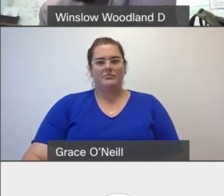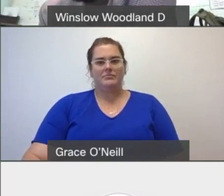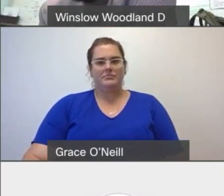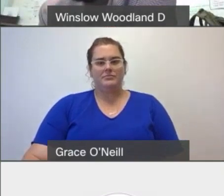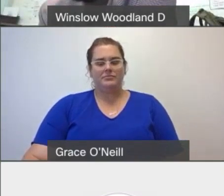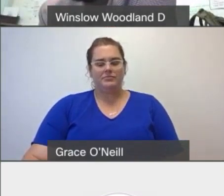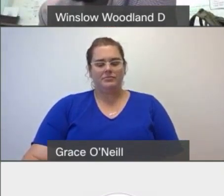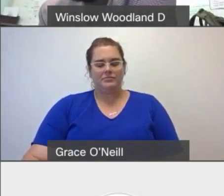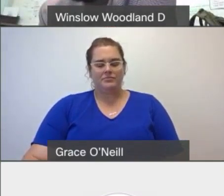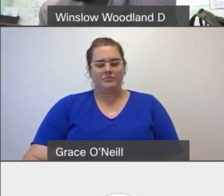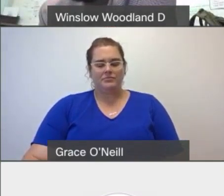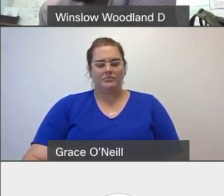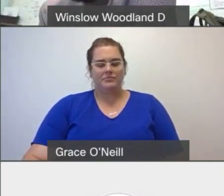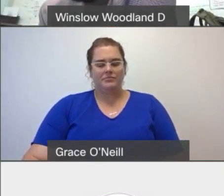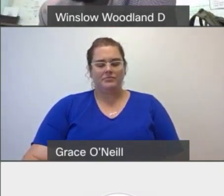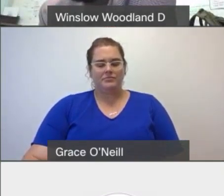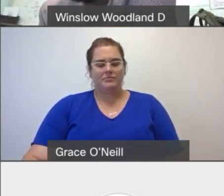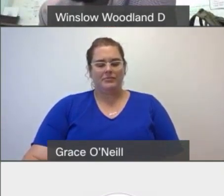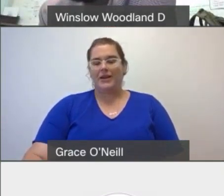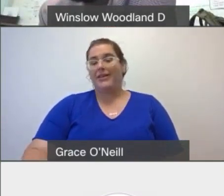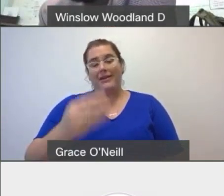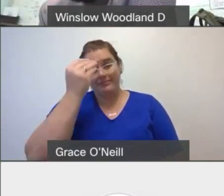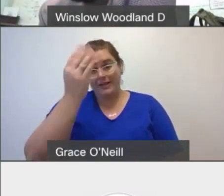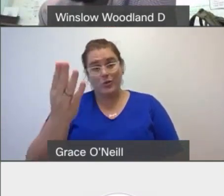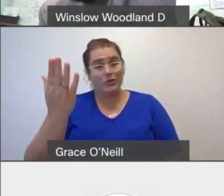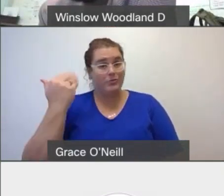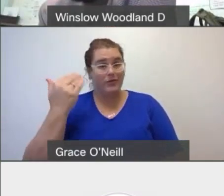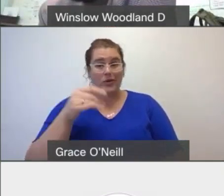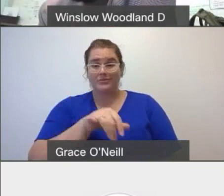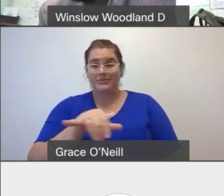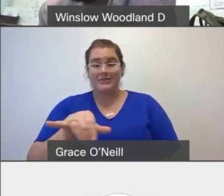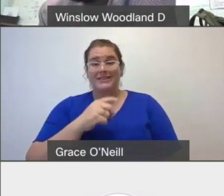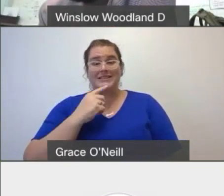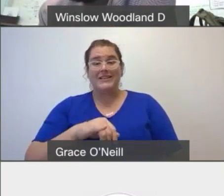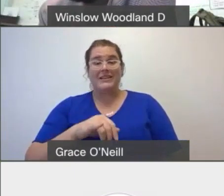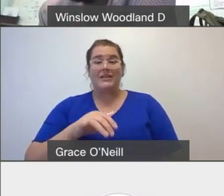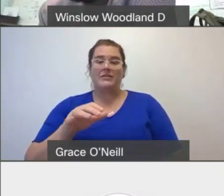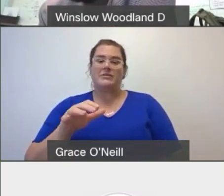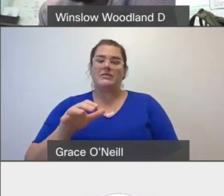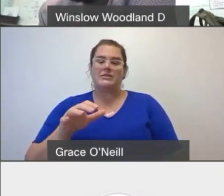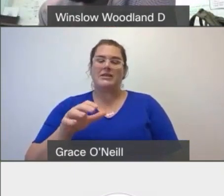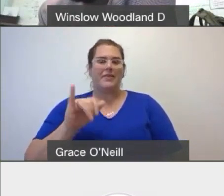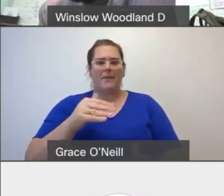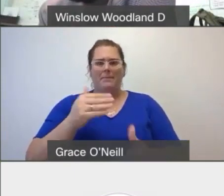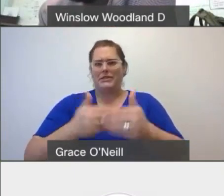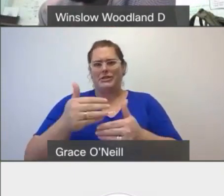this is a procedure that has just begun. And so, we're sort of,